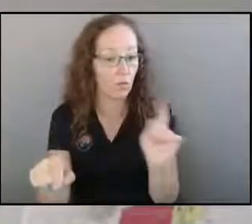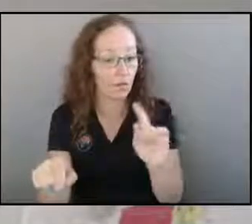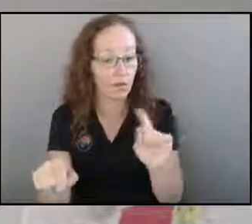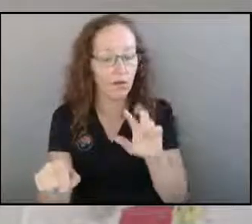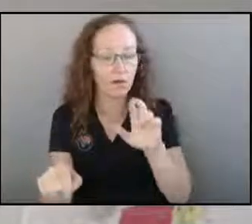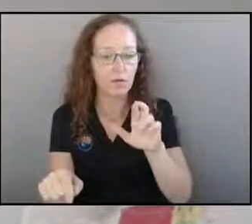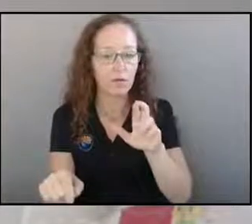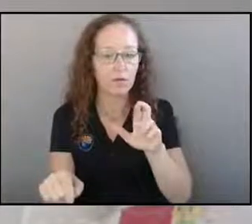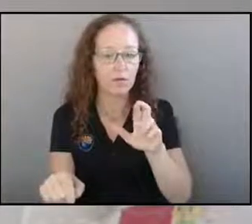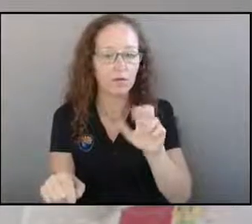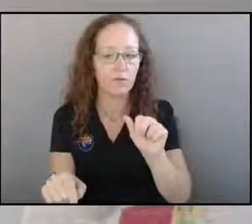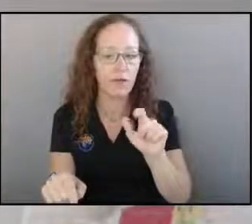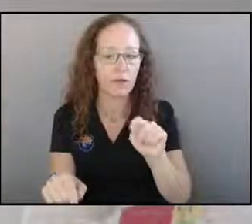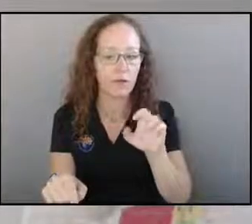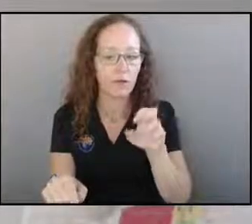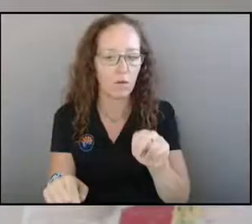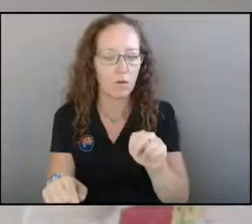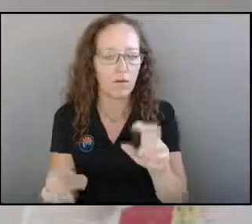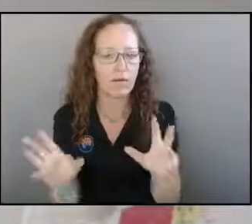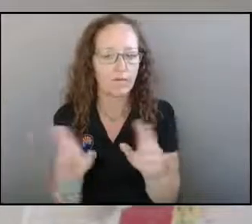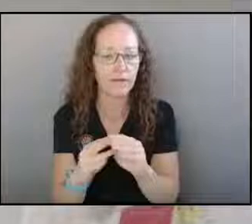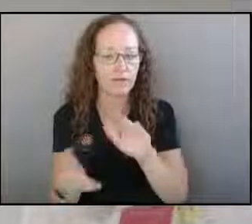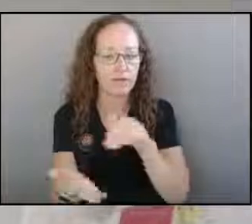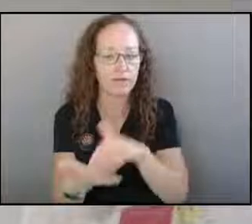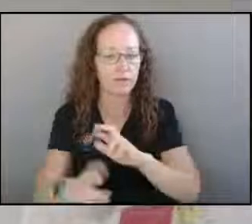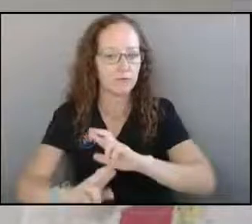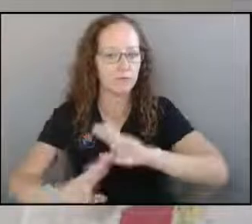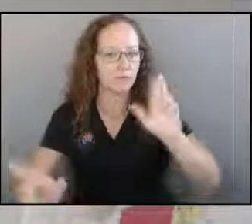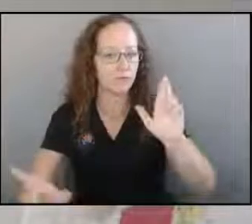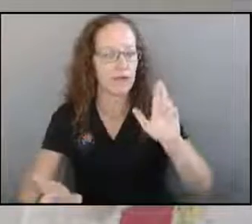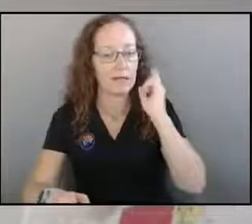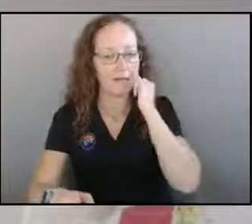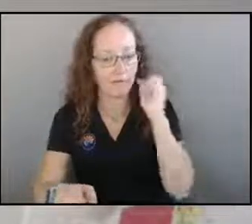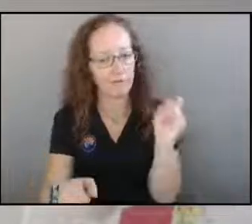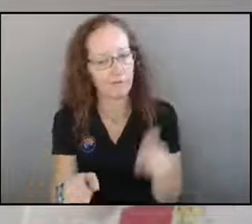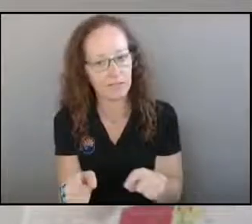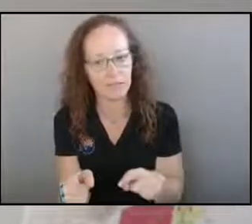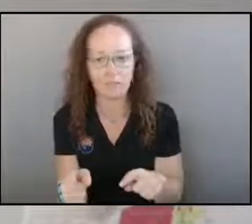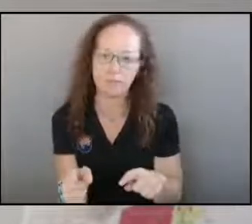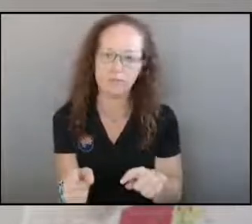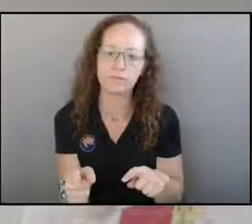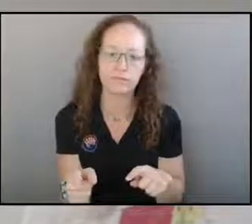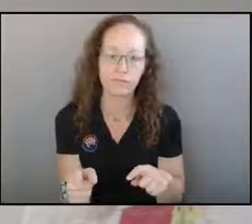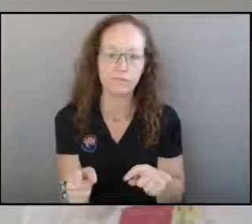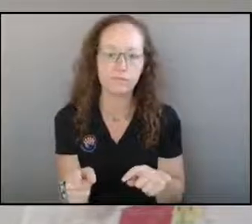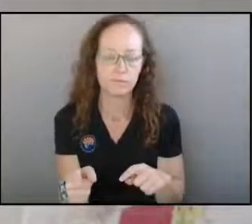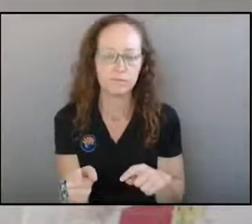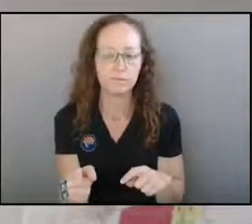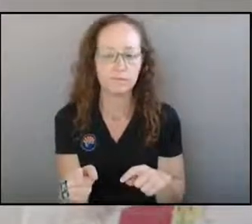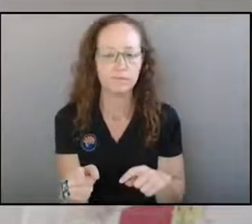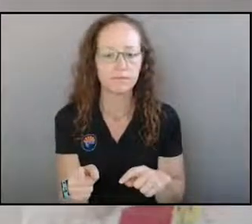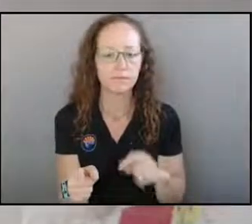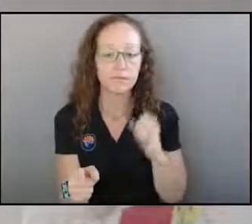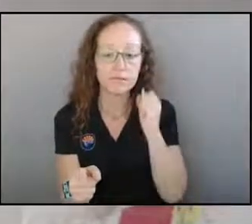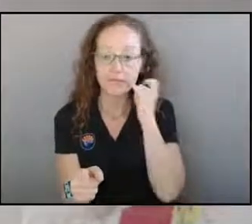in Raton has been placed on standby. Should we need that, we'll make that